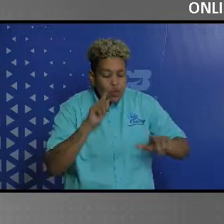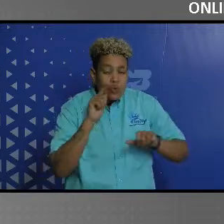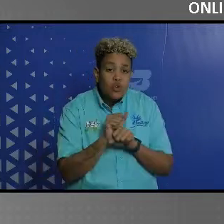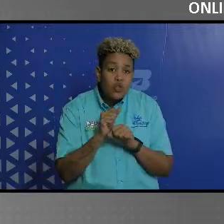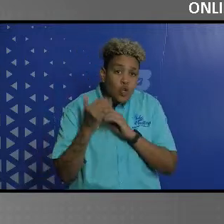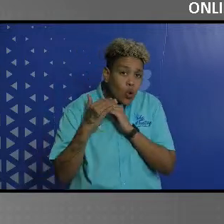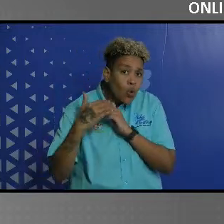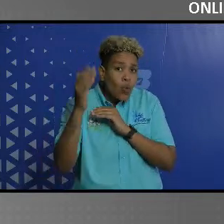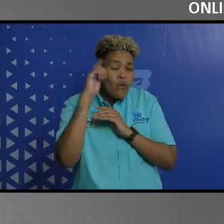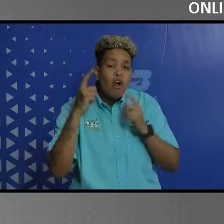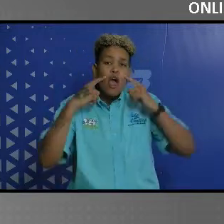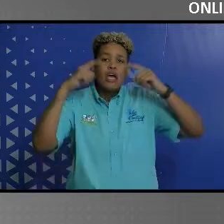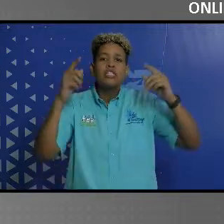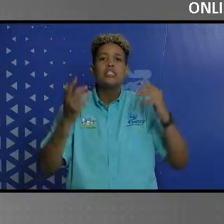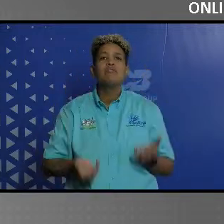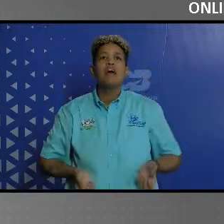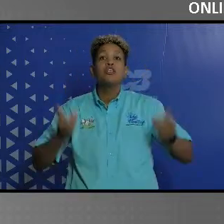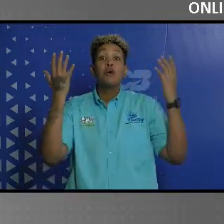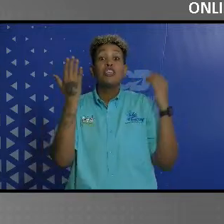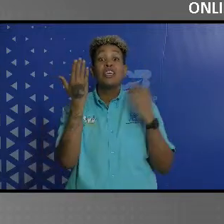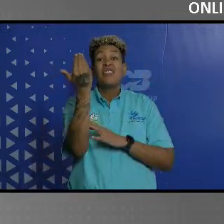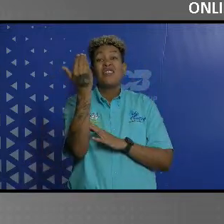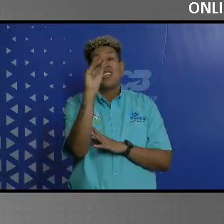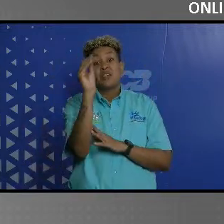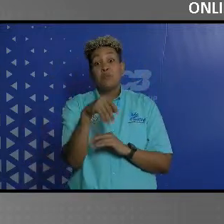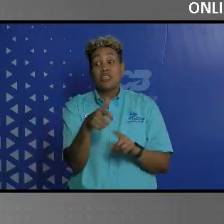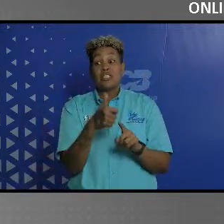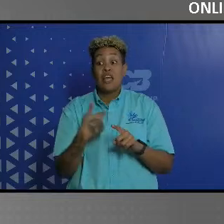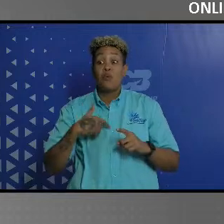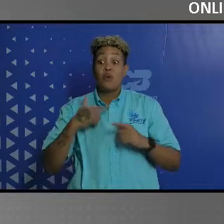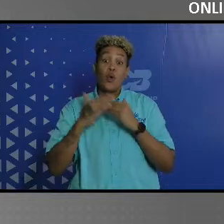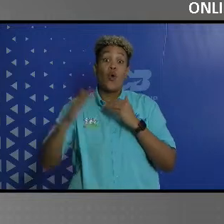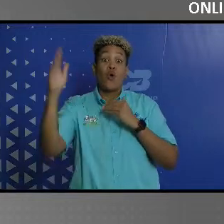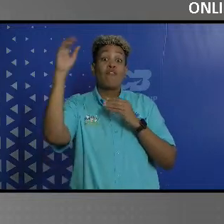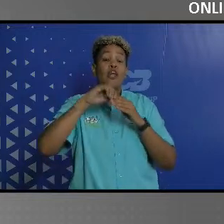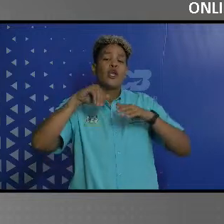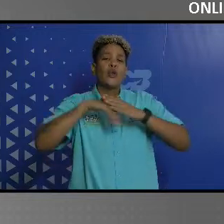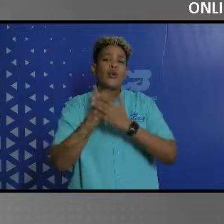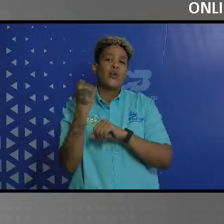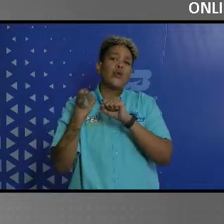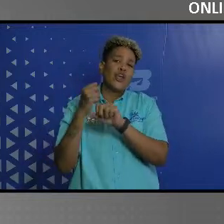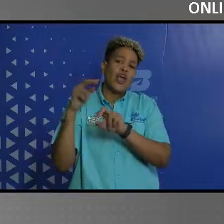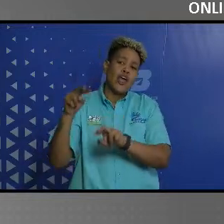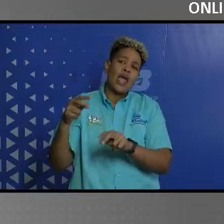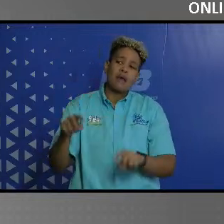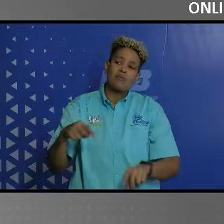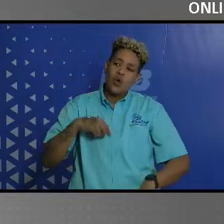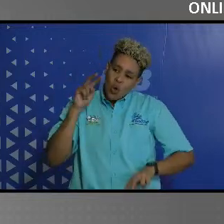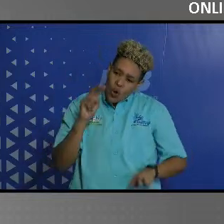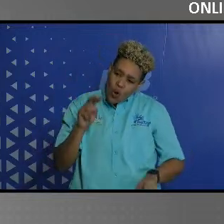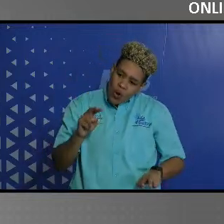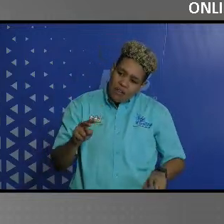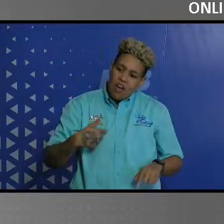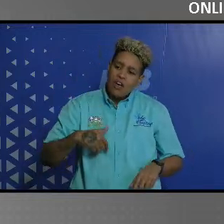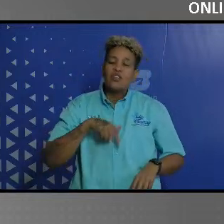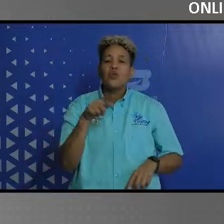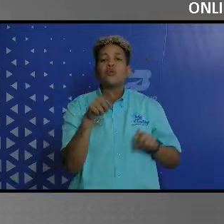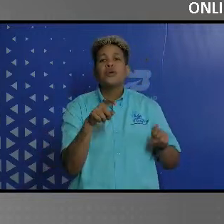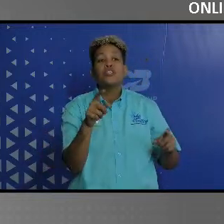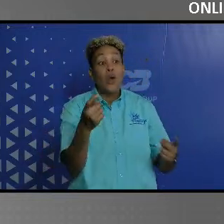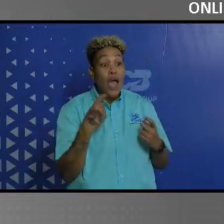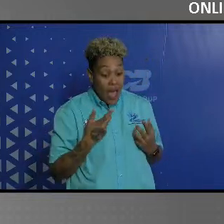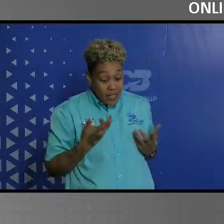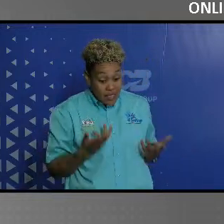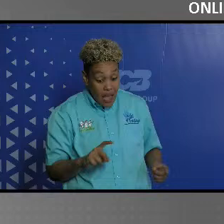for achieving as much as 15% as we go forward into the new year. So looking forward, Dave, to the question that you